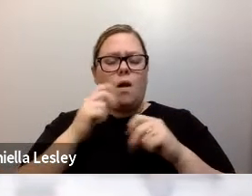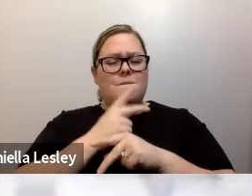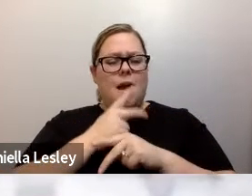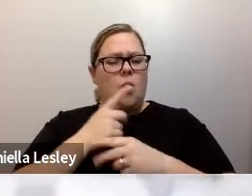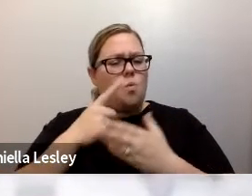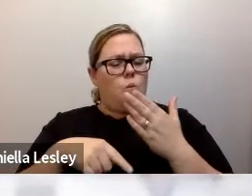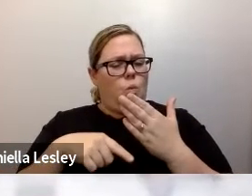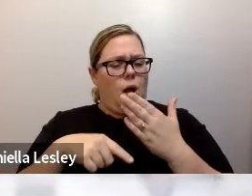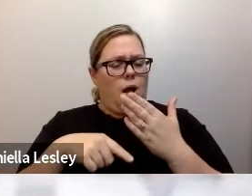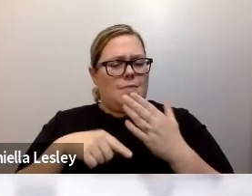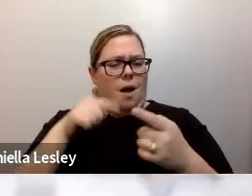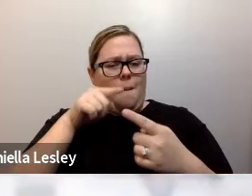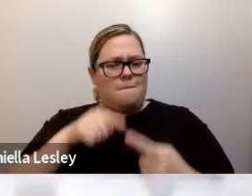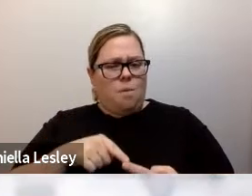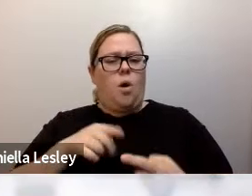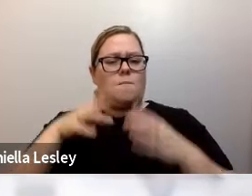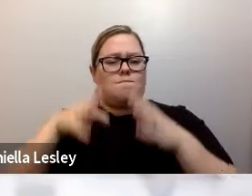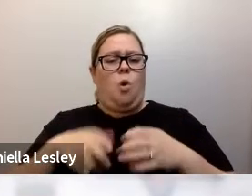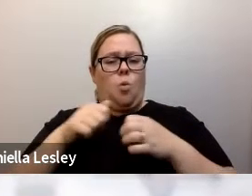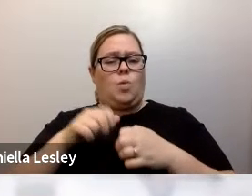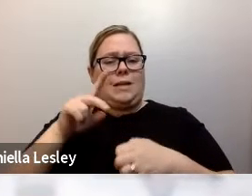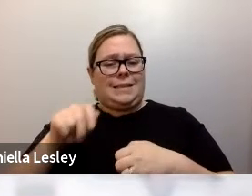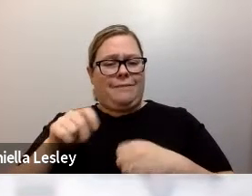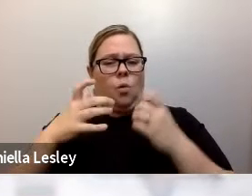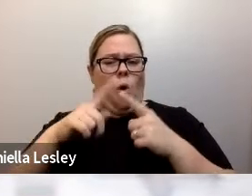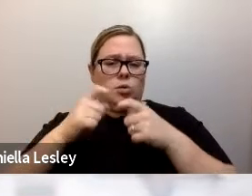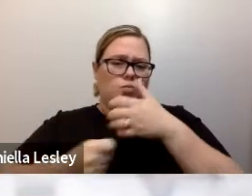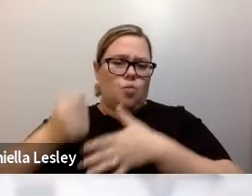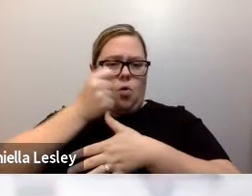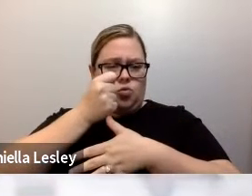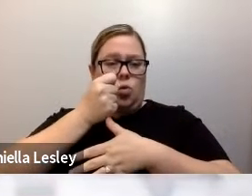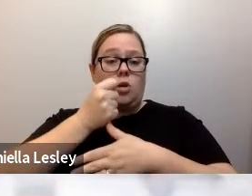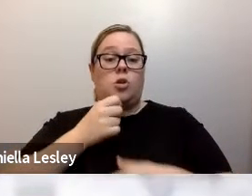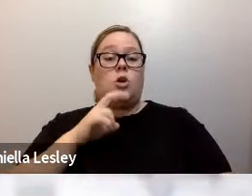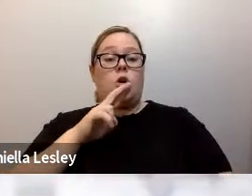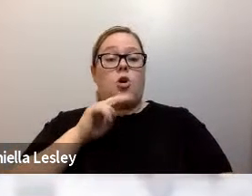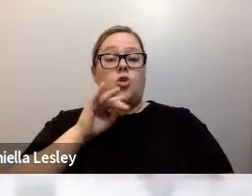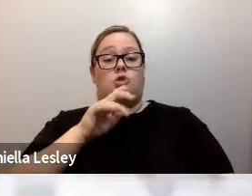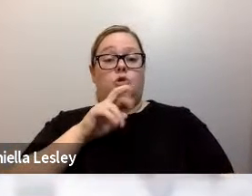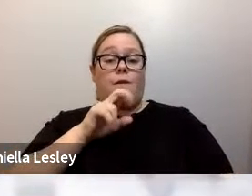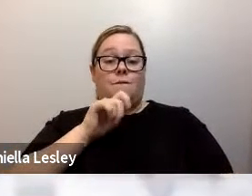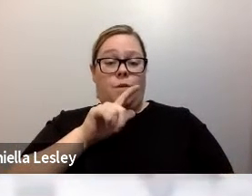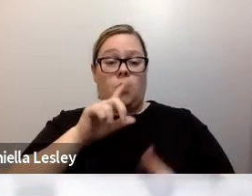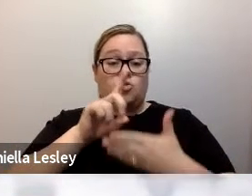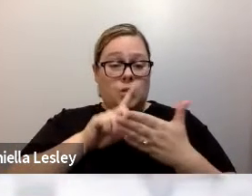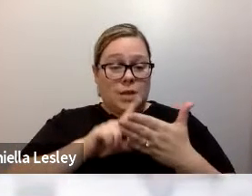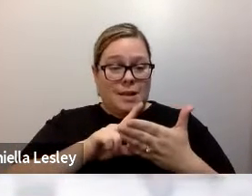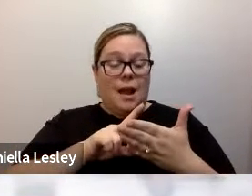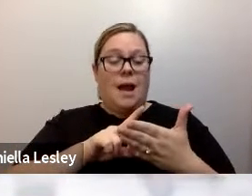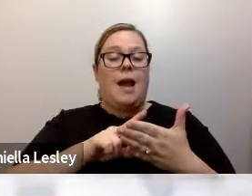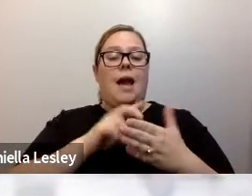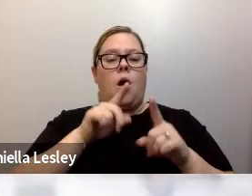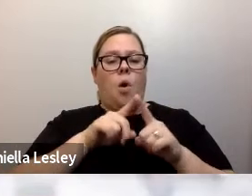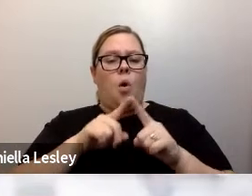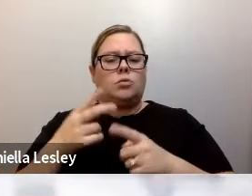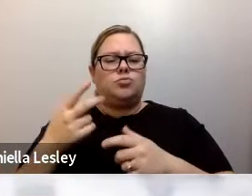with disabilities would make to prioritize universal design, and then also gain the perception of people who don't